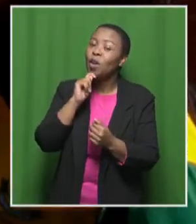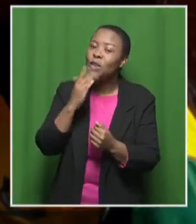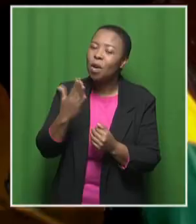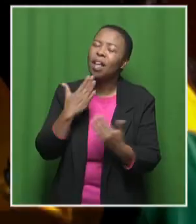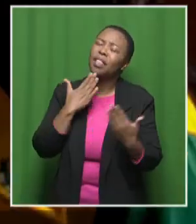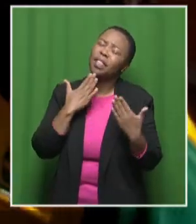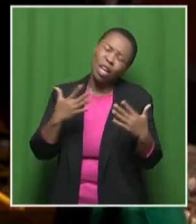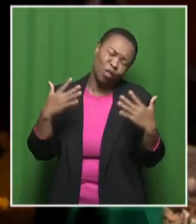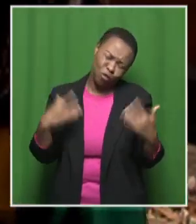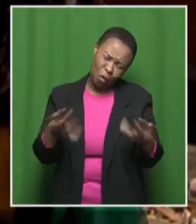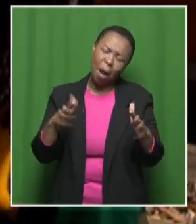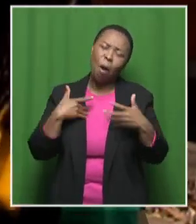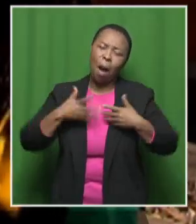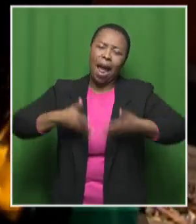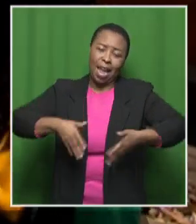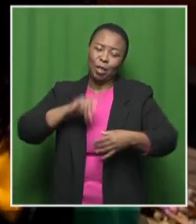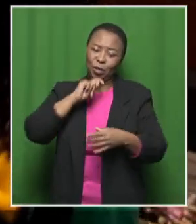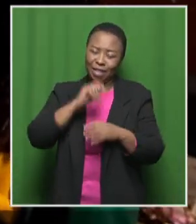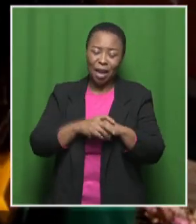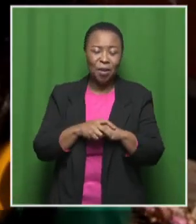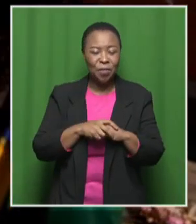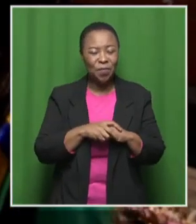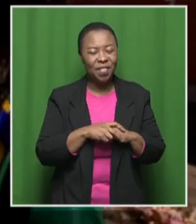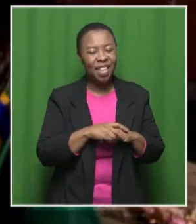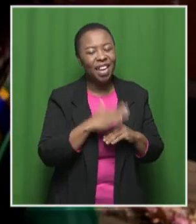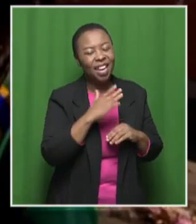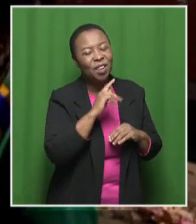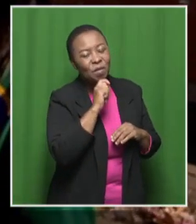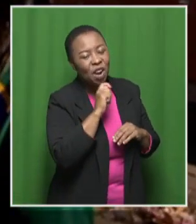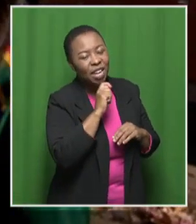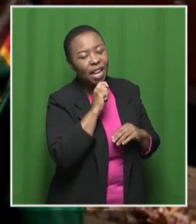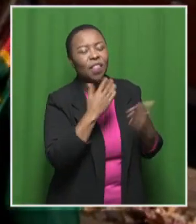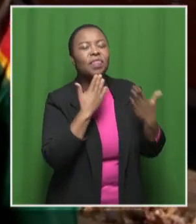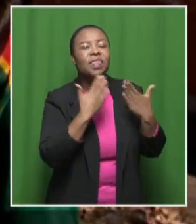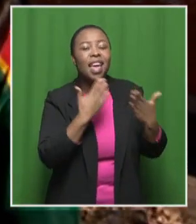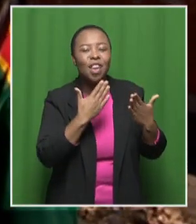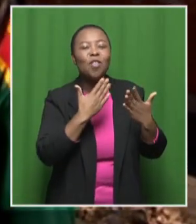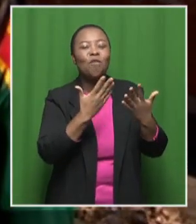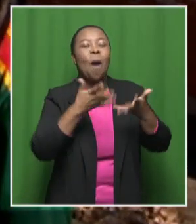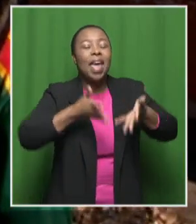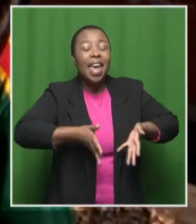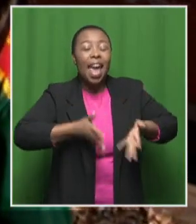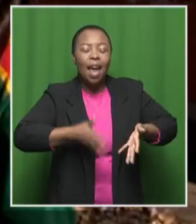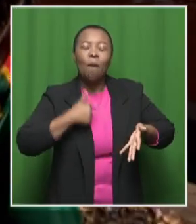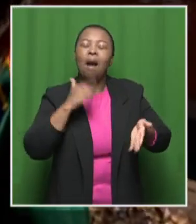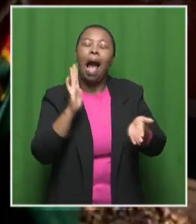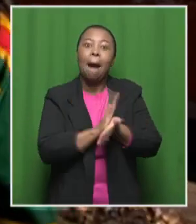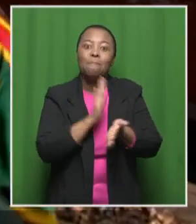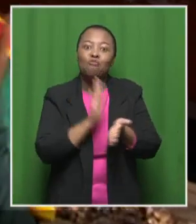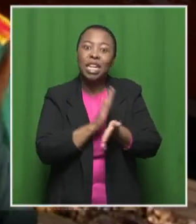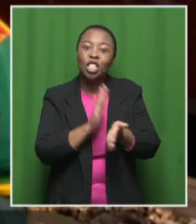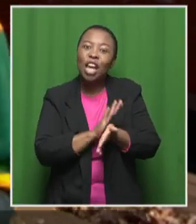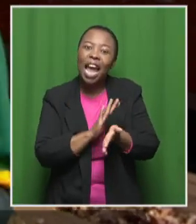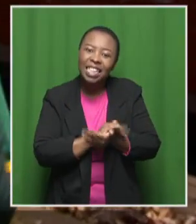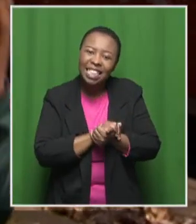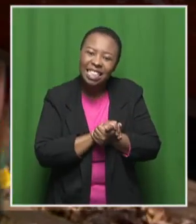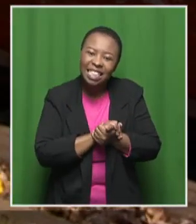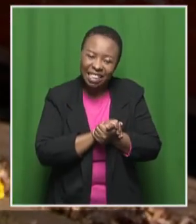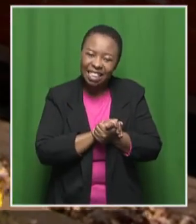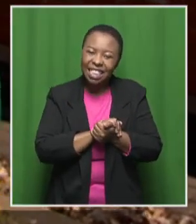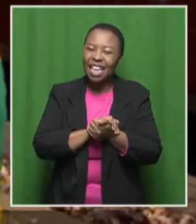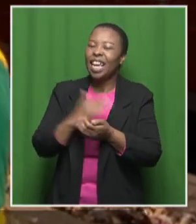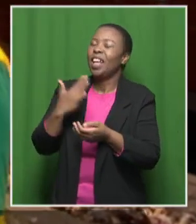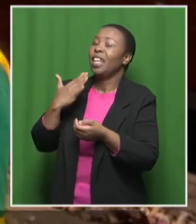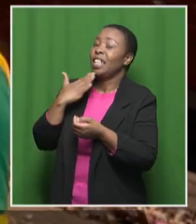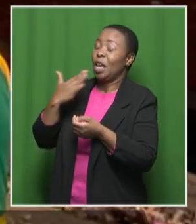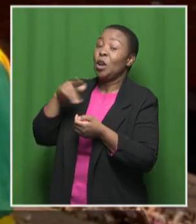Thank you so much for having us here today. Good morning. Thank you for being here with us today. We appreciate it. So, Mr. Eastwood, we're on the road